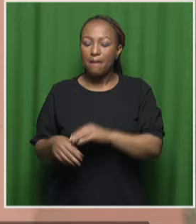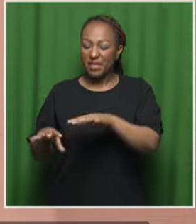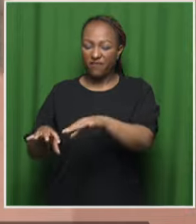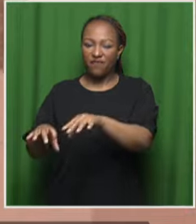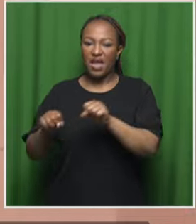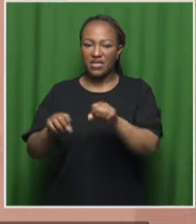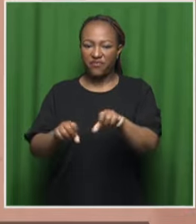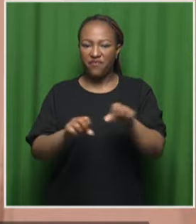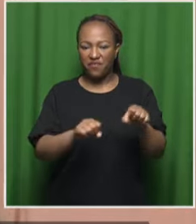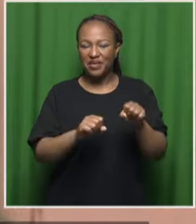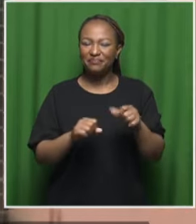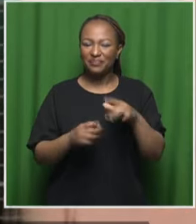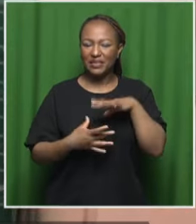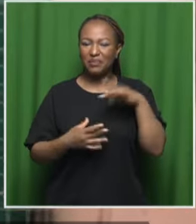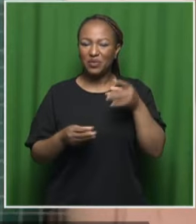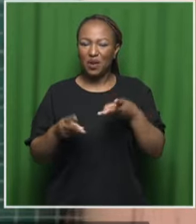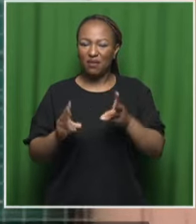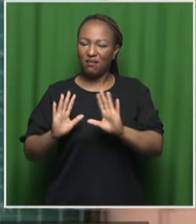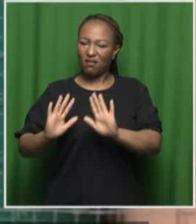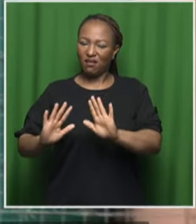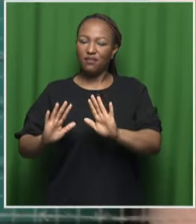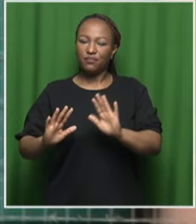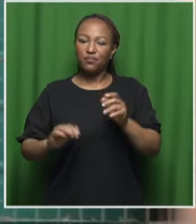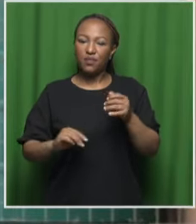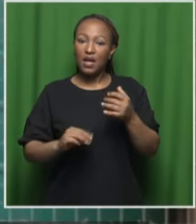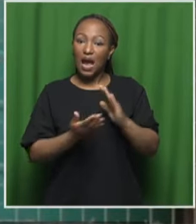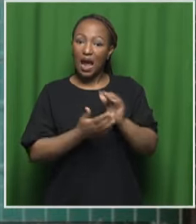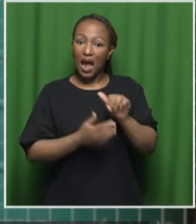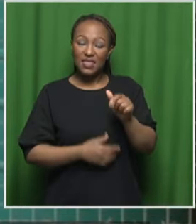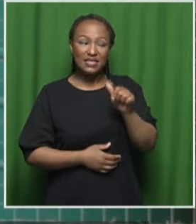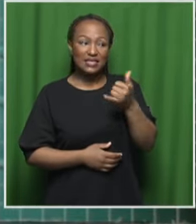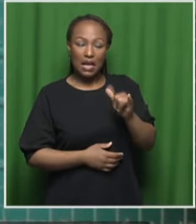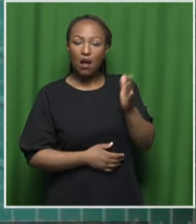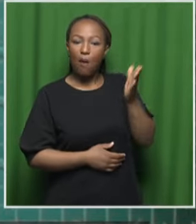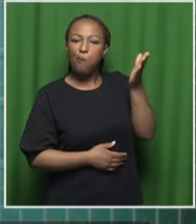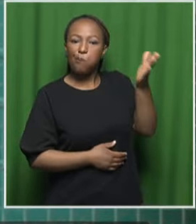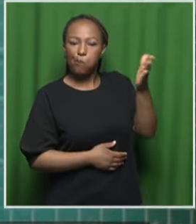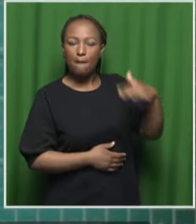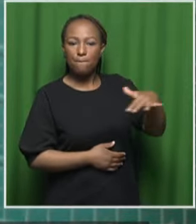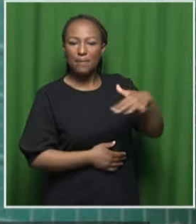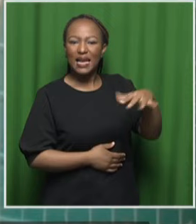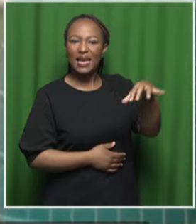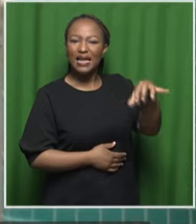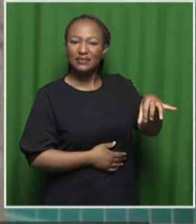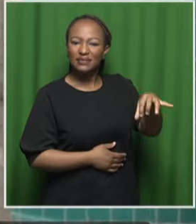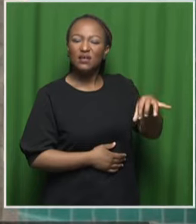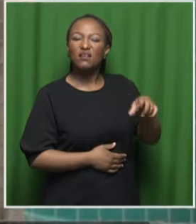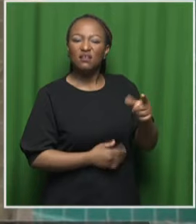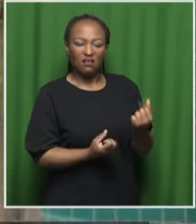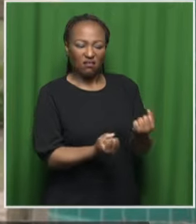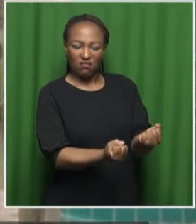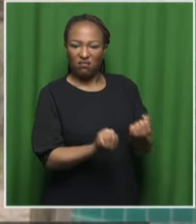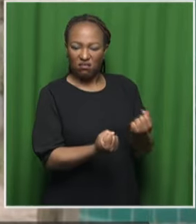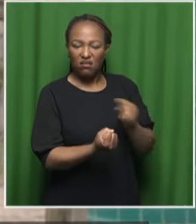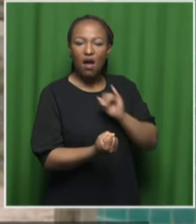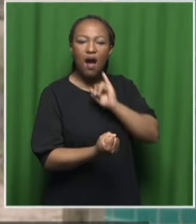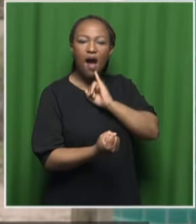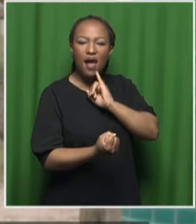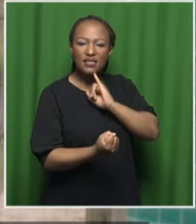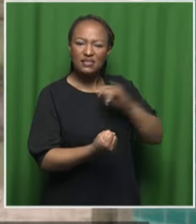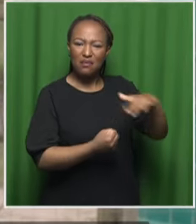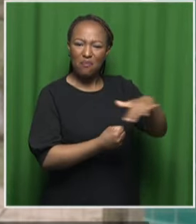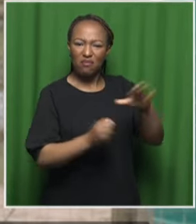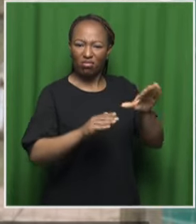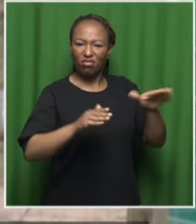bodies whom we believe that they are still at the mortuary right now. But any time from now, they will be converging here,